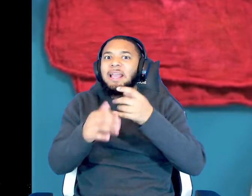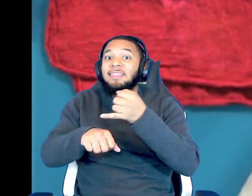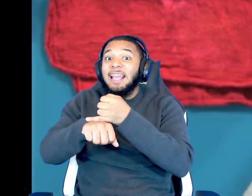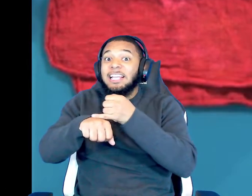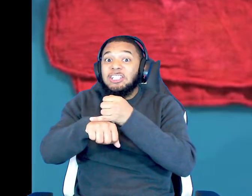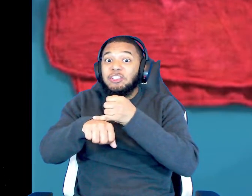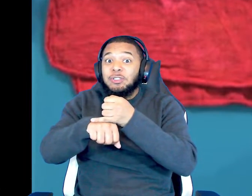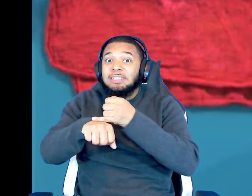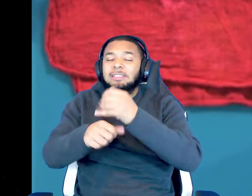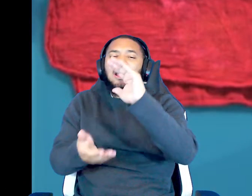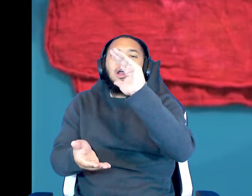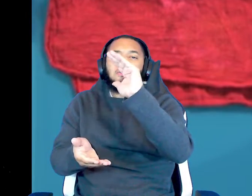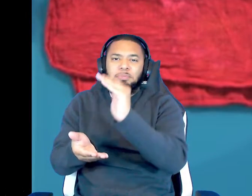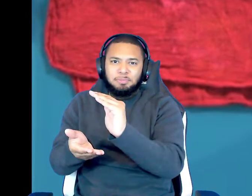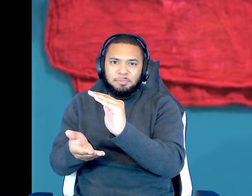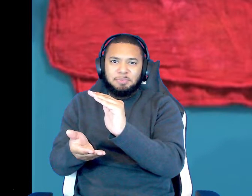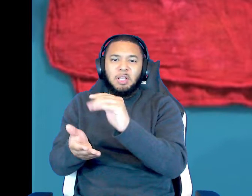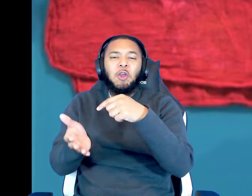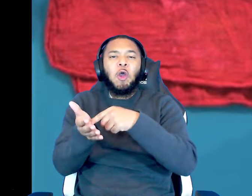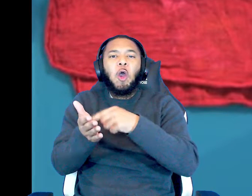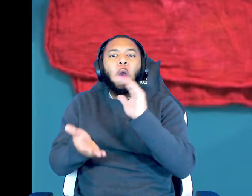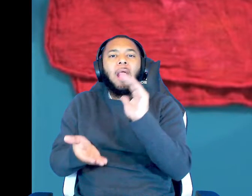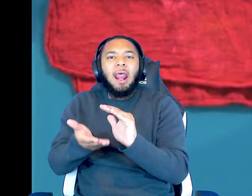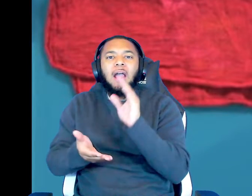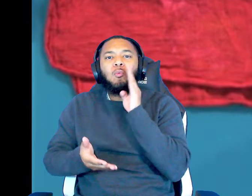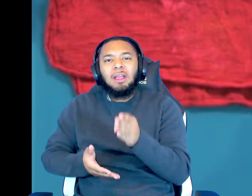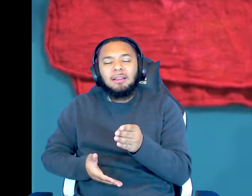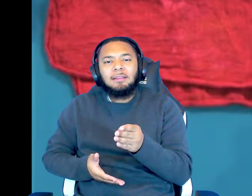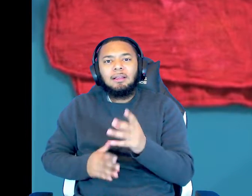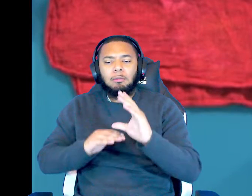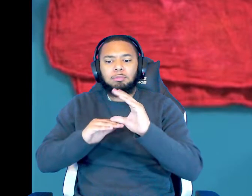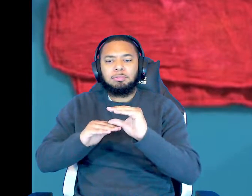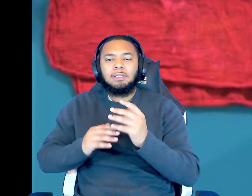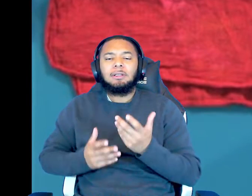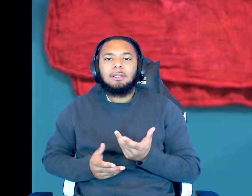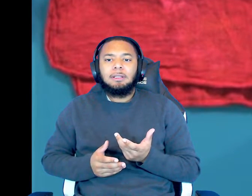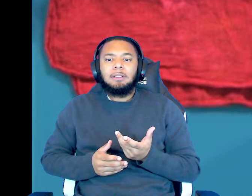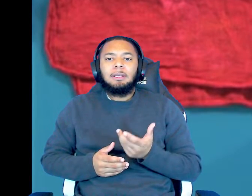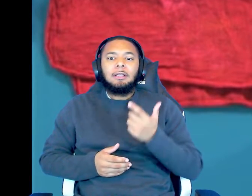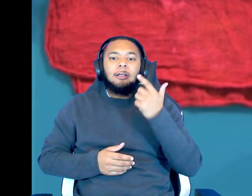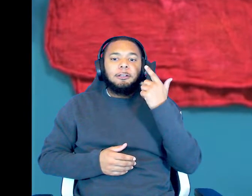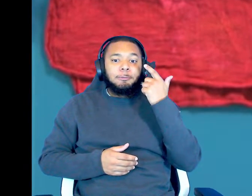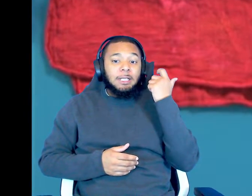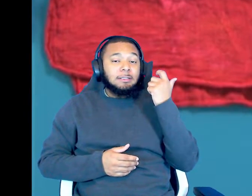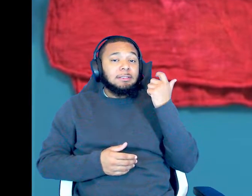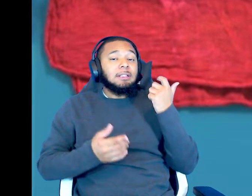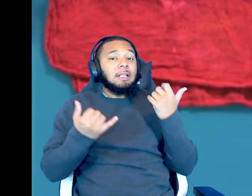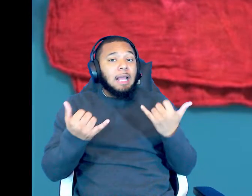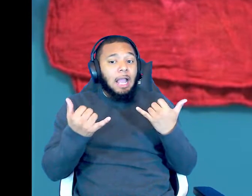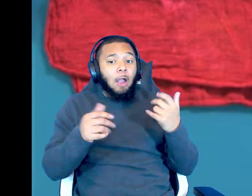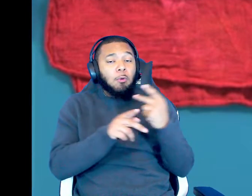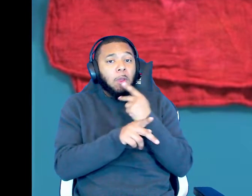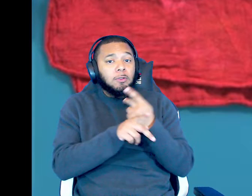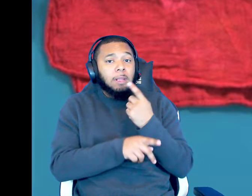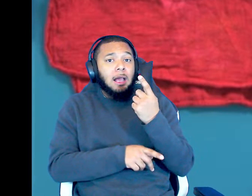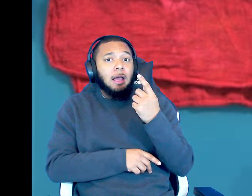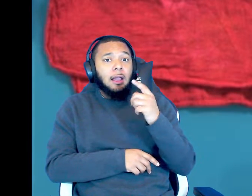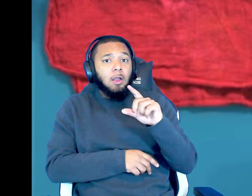little less interest, because instead of multiplying 1% by 2,000, we're going to multiply 1%